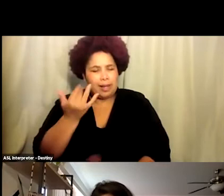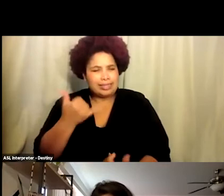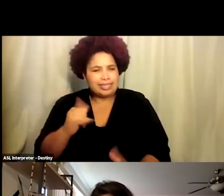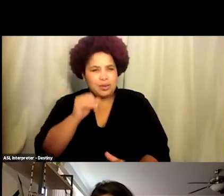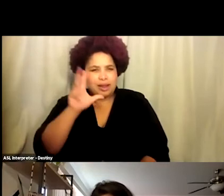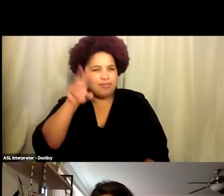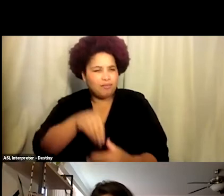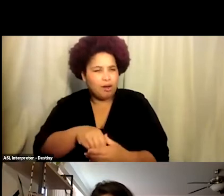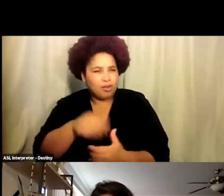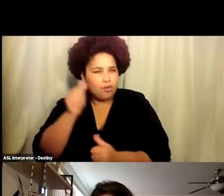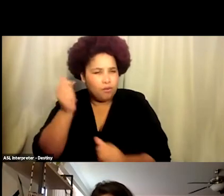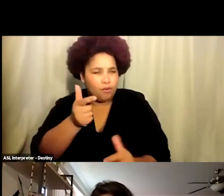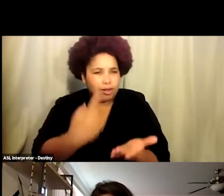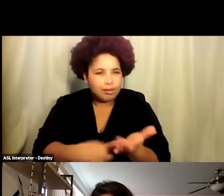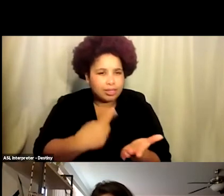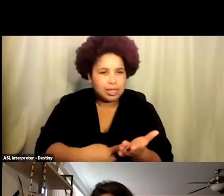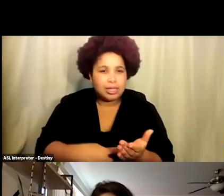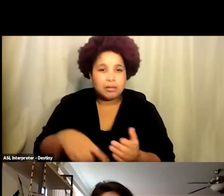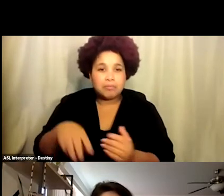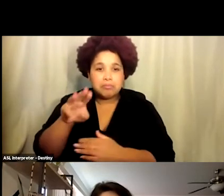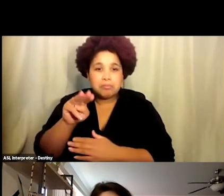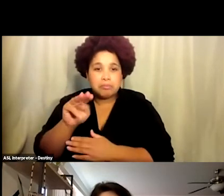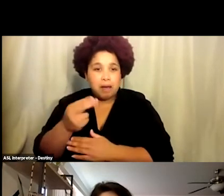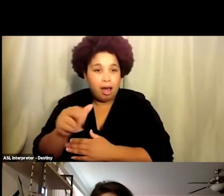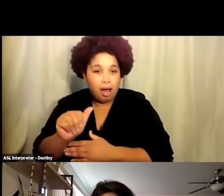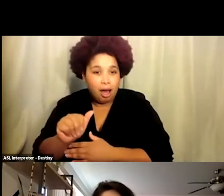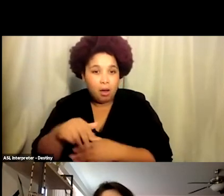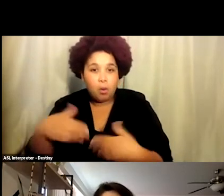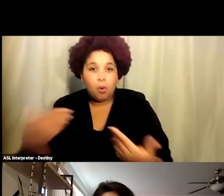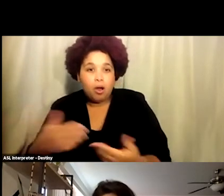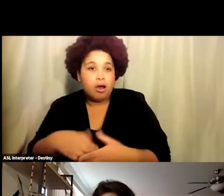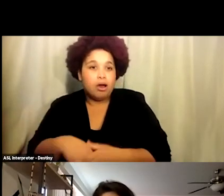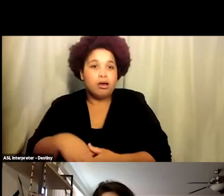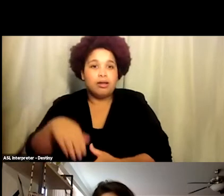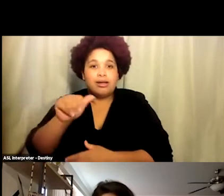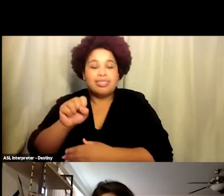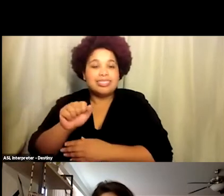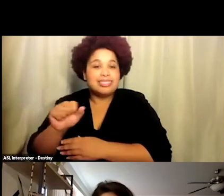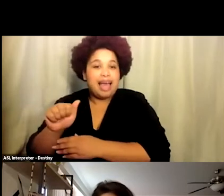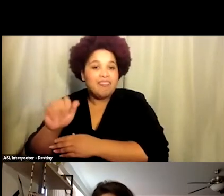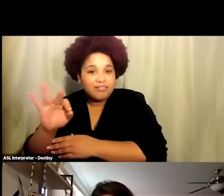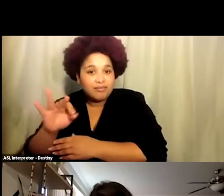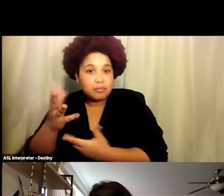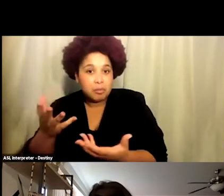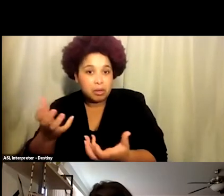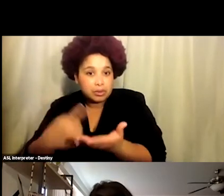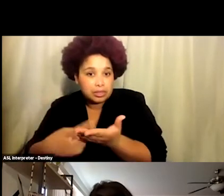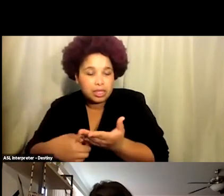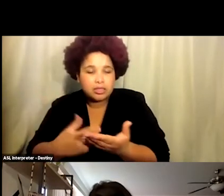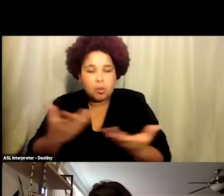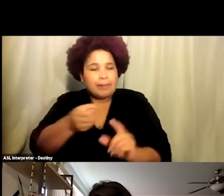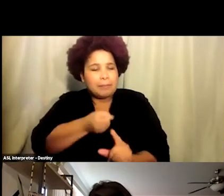every conversation? Maha, maybe this is something you and even Assaf want to jump into. What kind of an impact have you